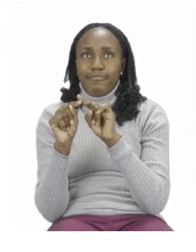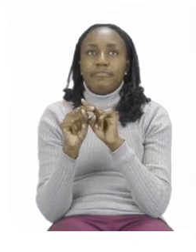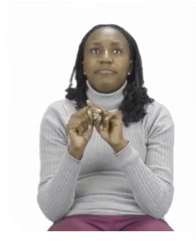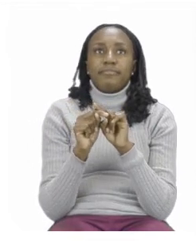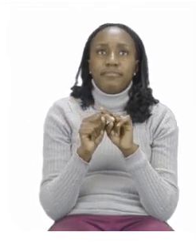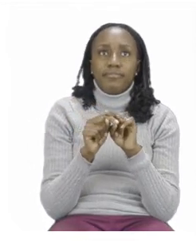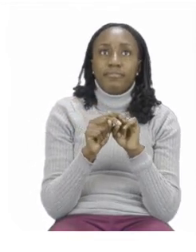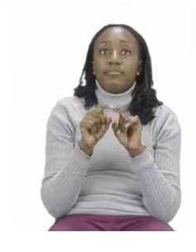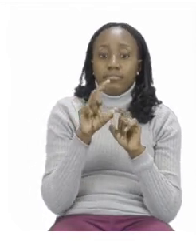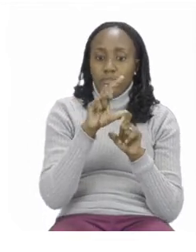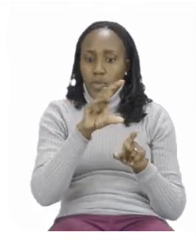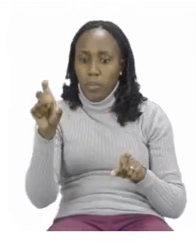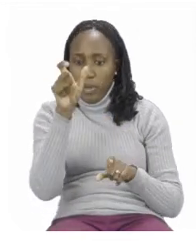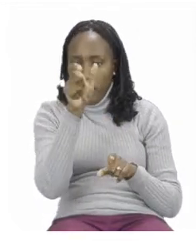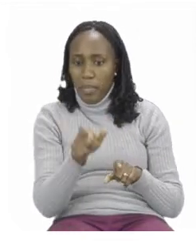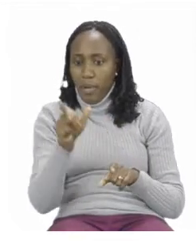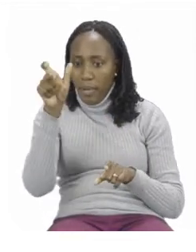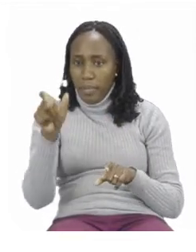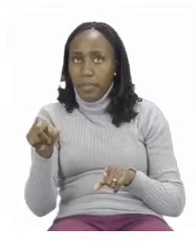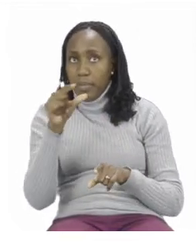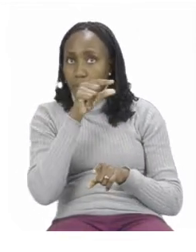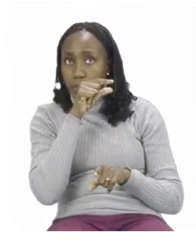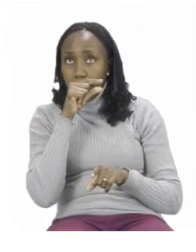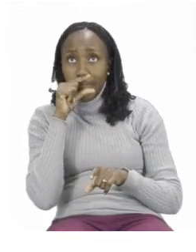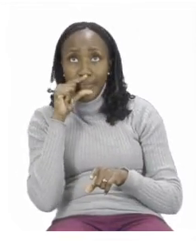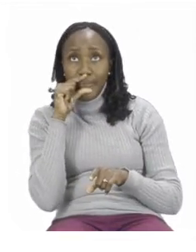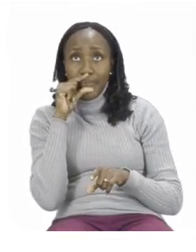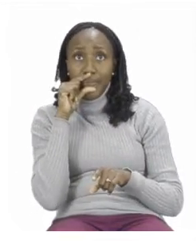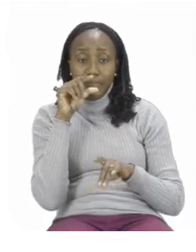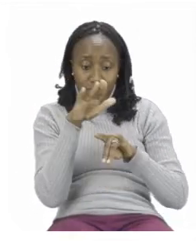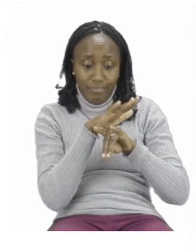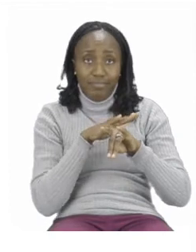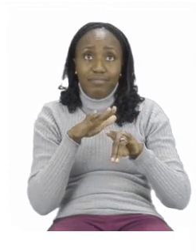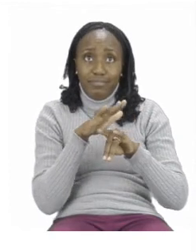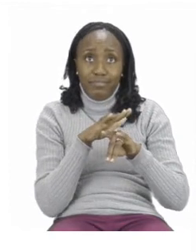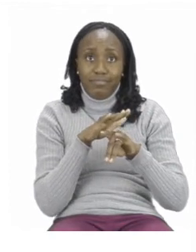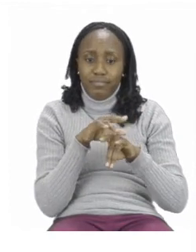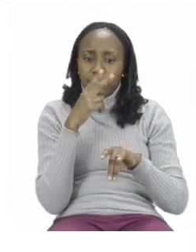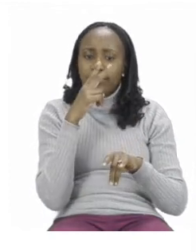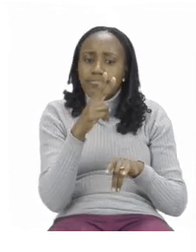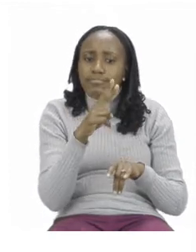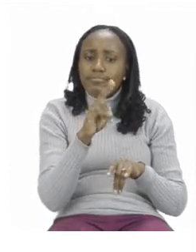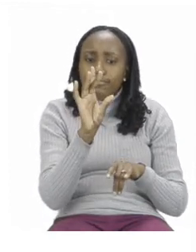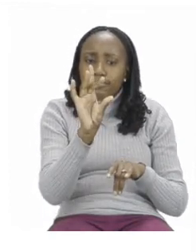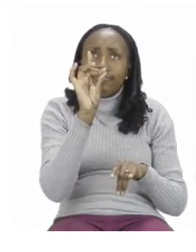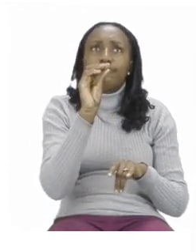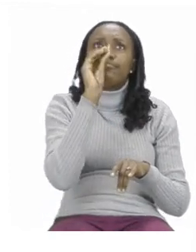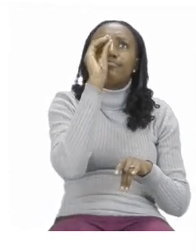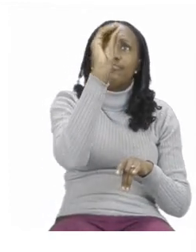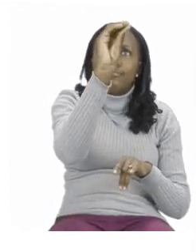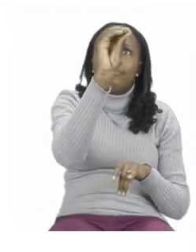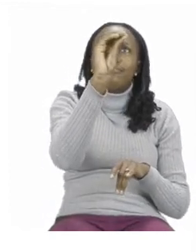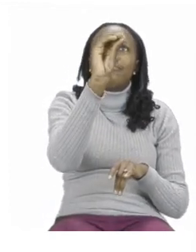Below our animals, we have a English box. Now that one is going to help us with all the